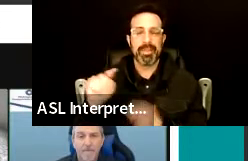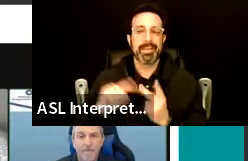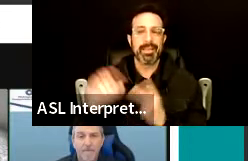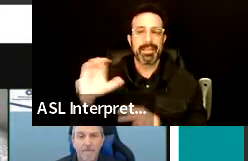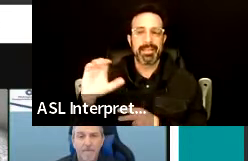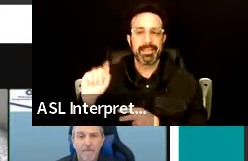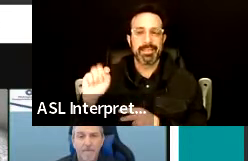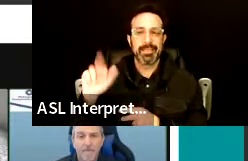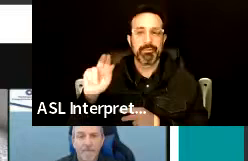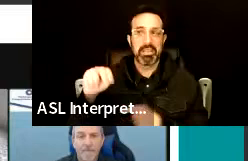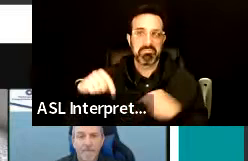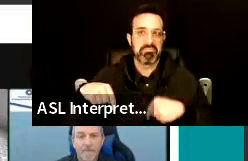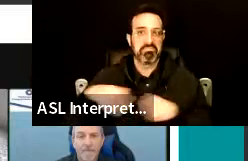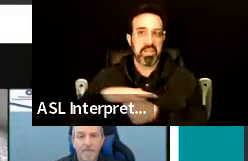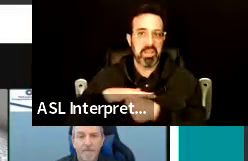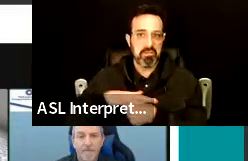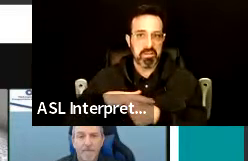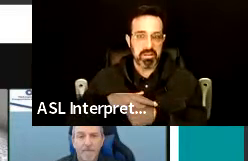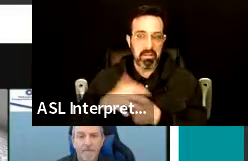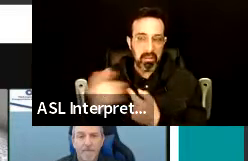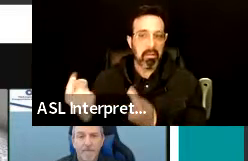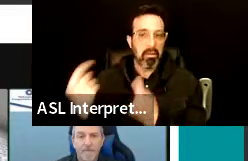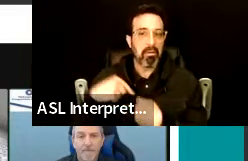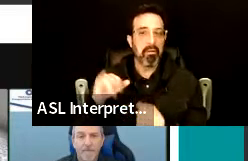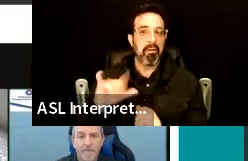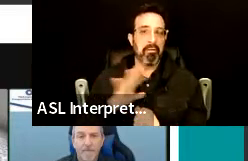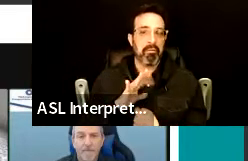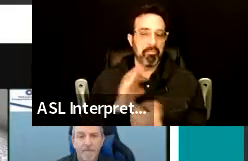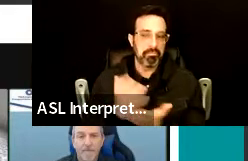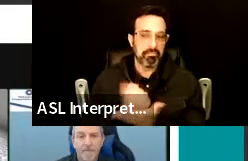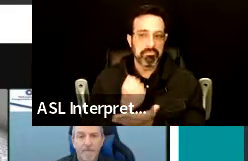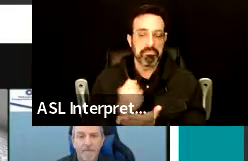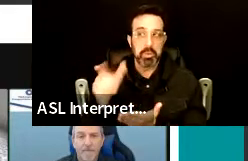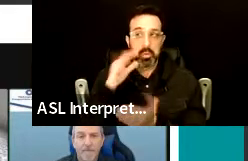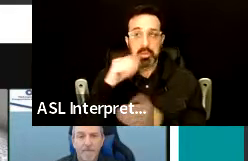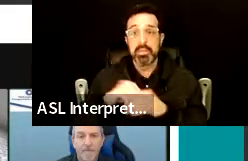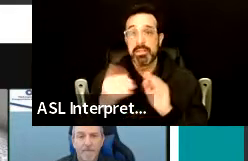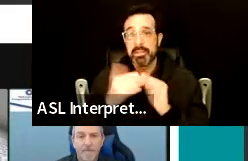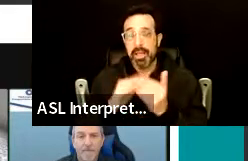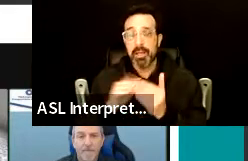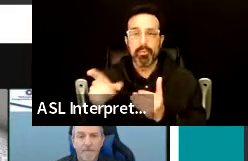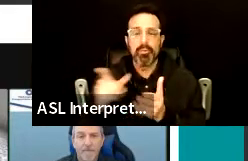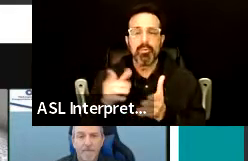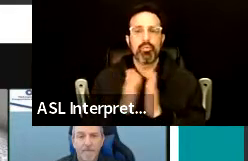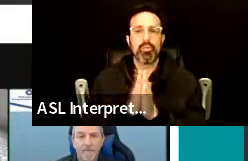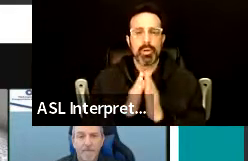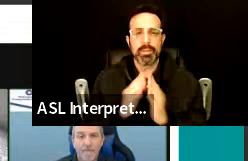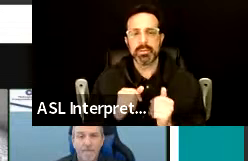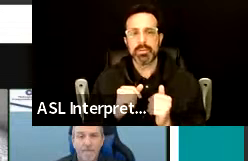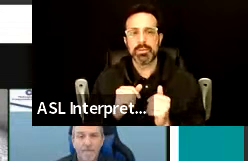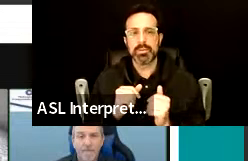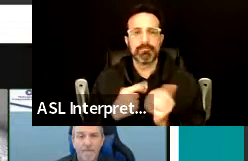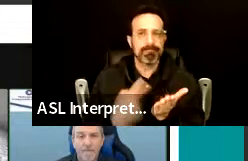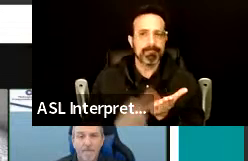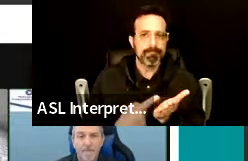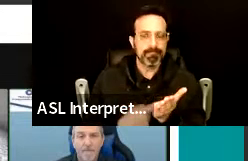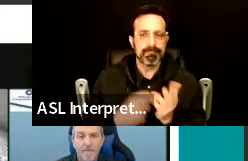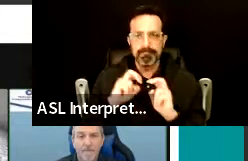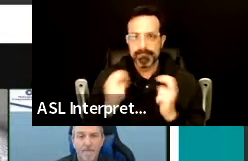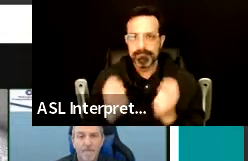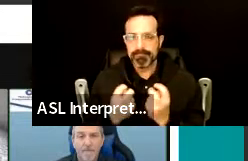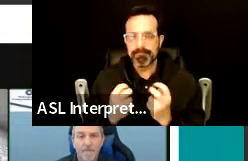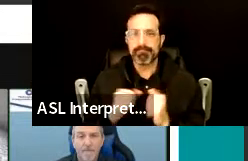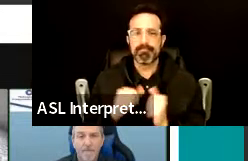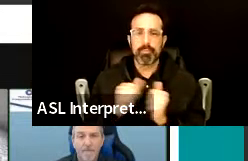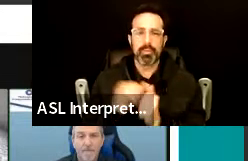this area. And so he will be in town, and he's requested a discussion with the